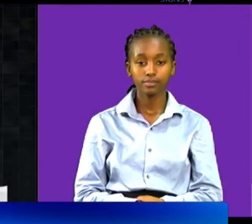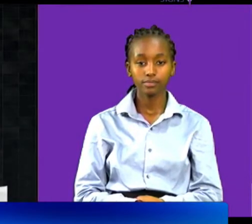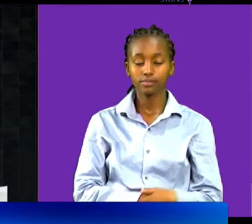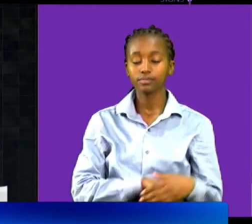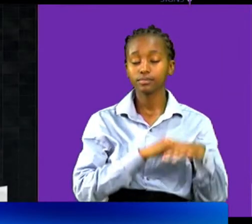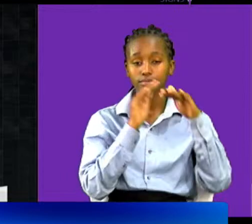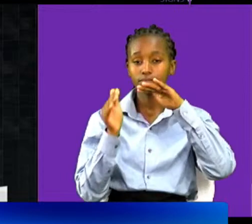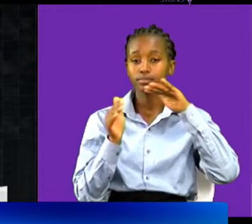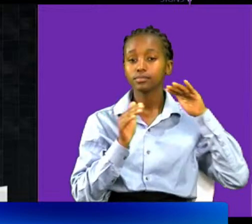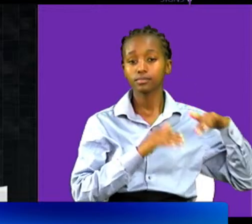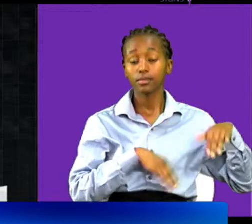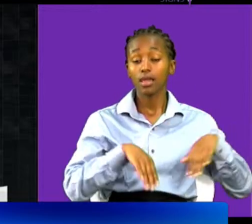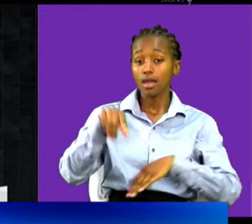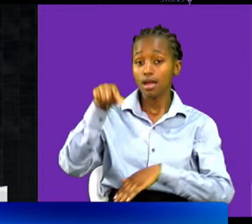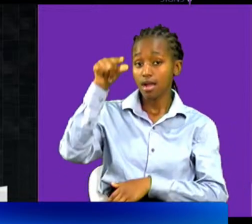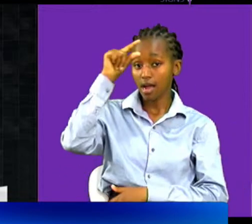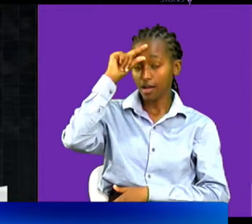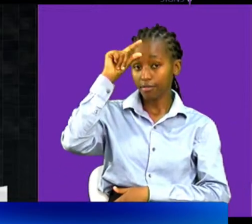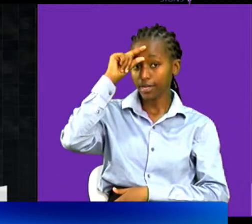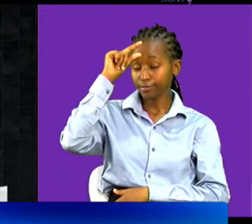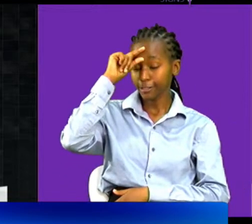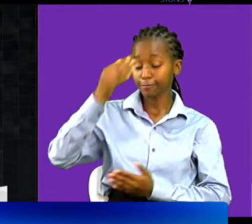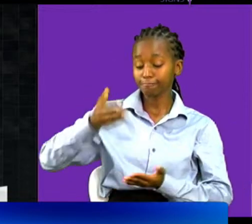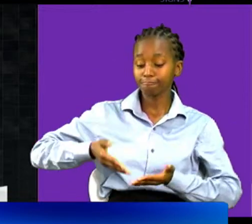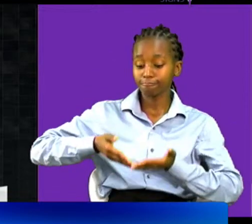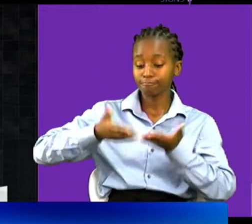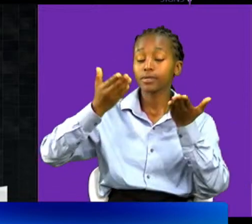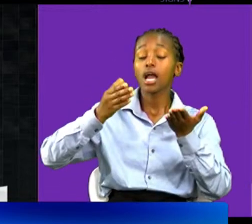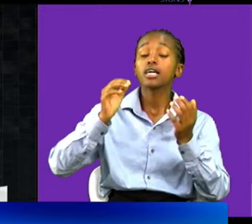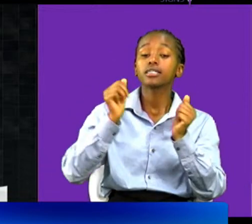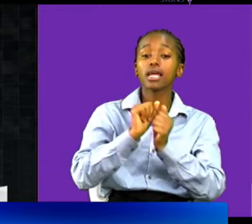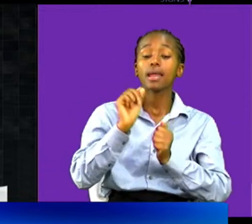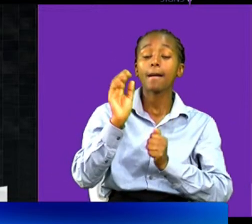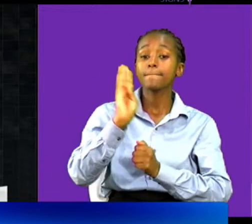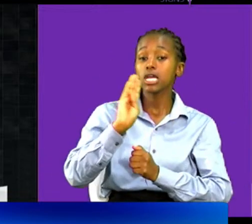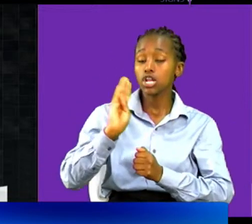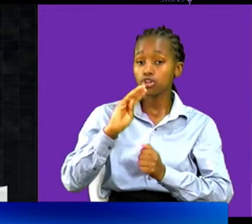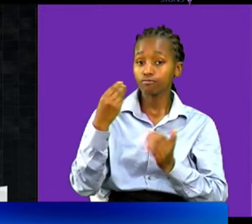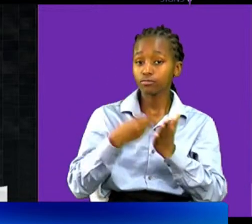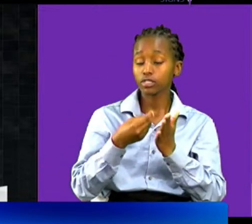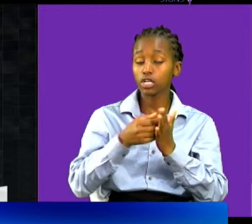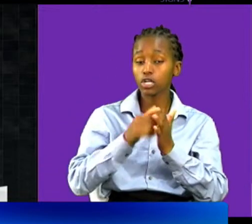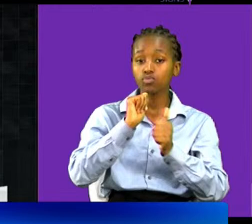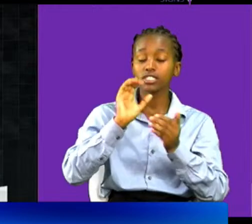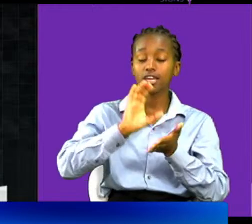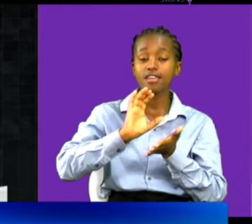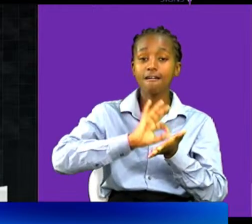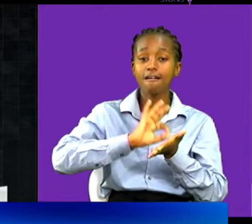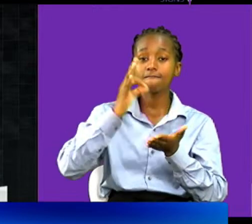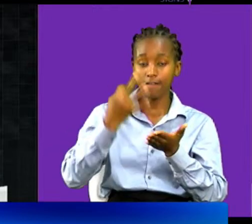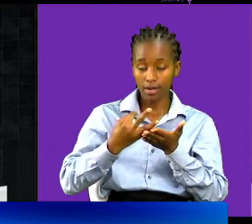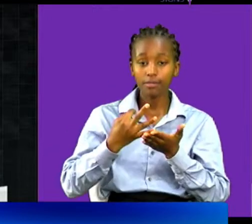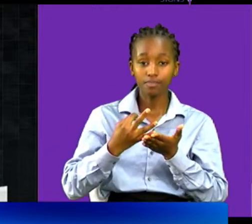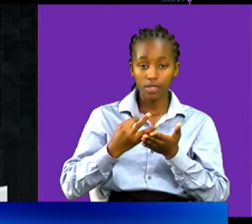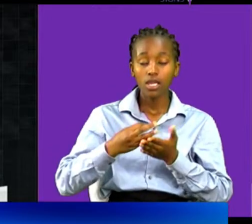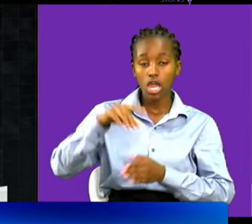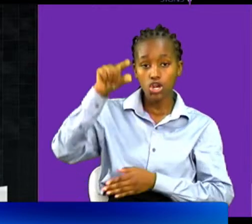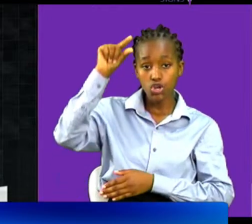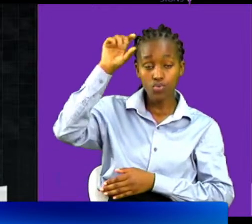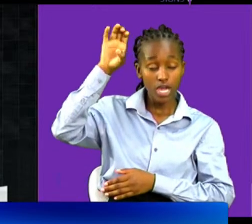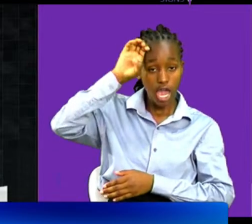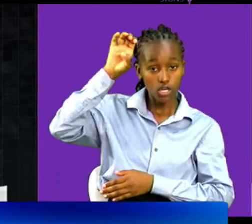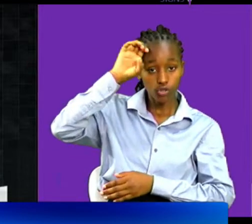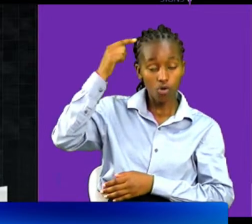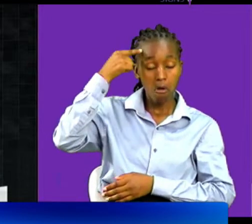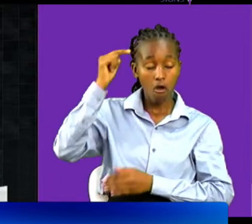The government has released 10 billion shillings to fund the education of students from poor families.